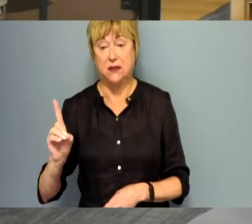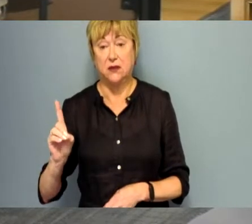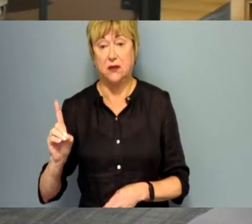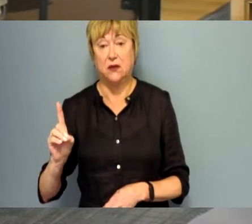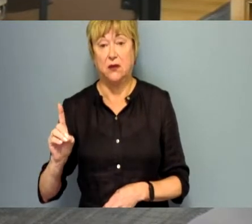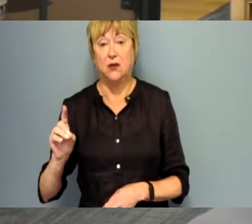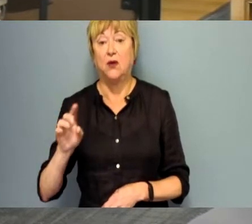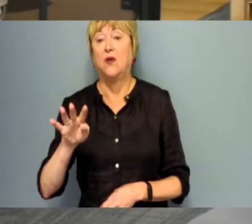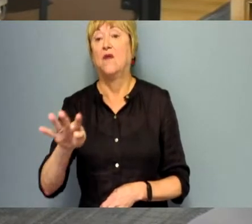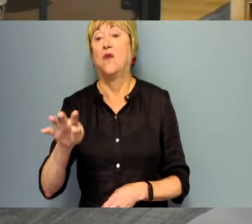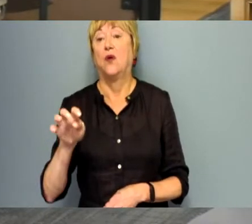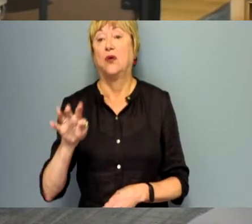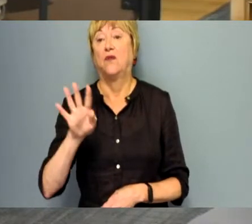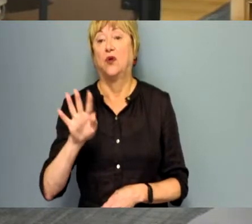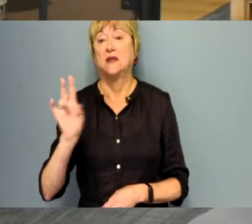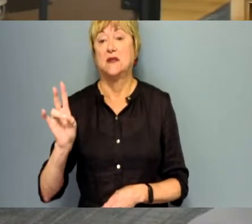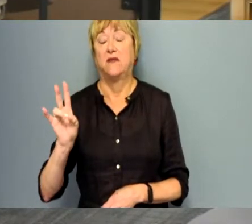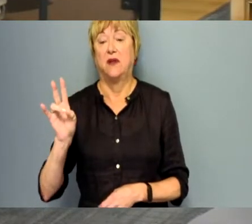$447,000,